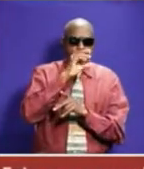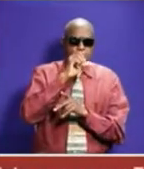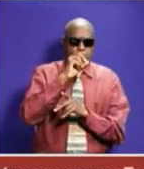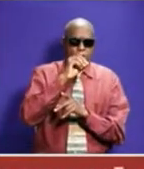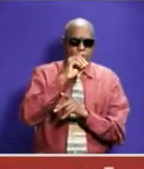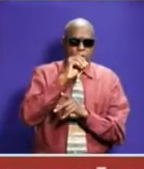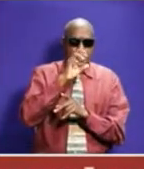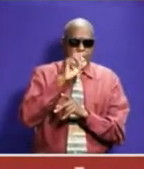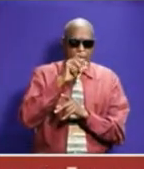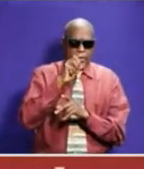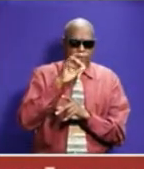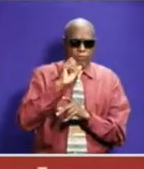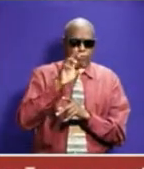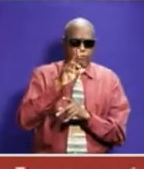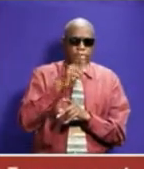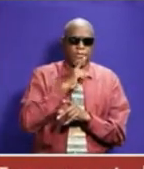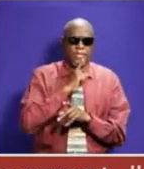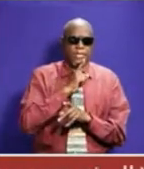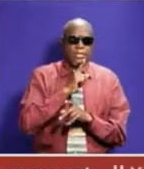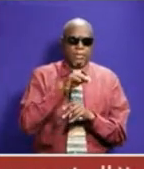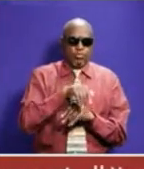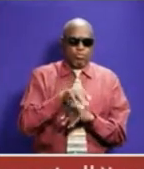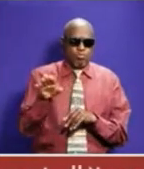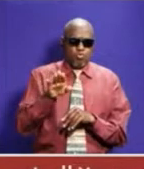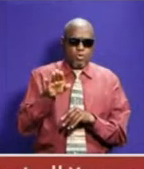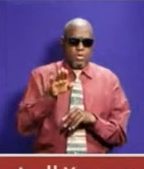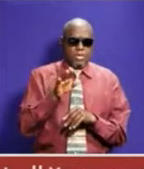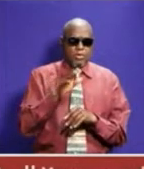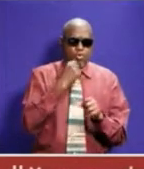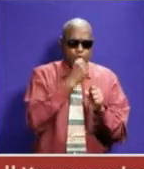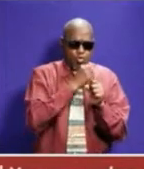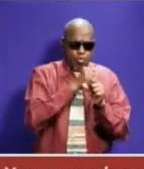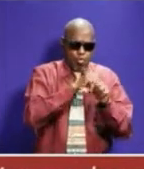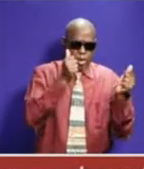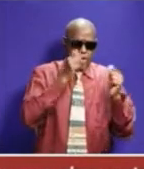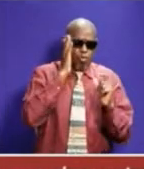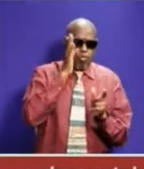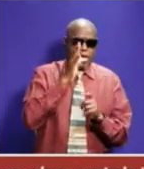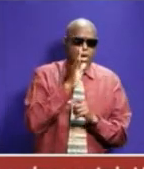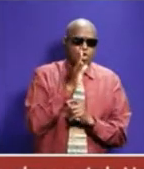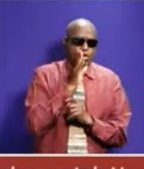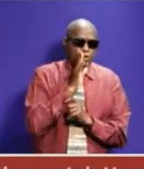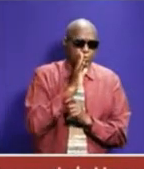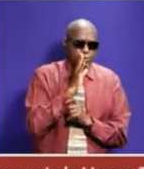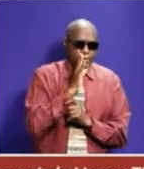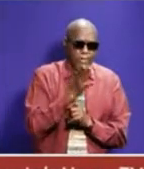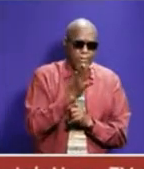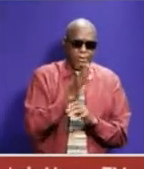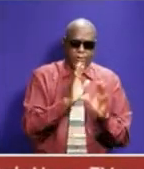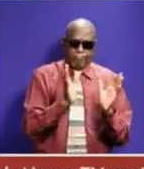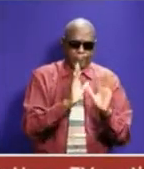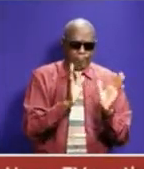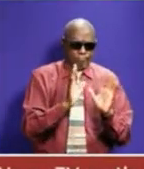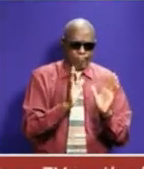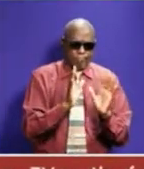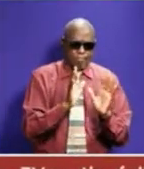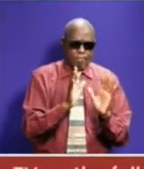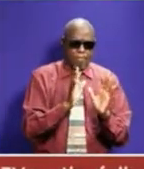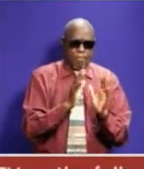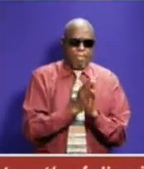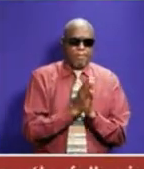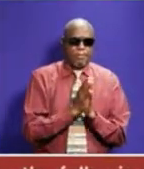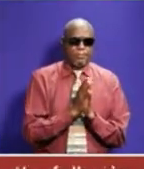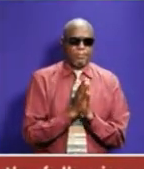do well, they will not whisper, as he asked us to whisper to the church when they do well.